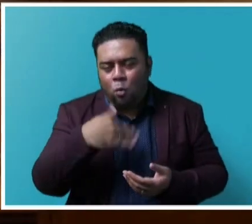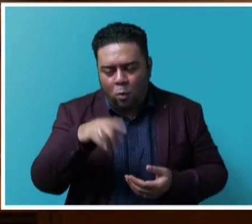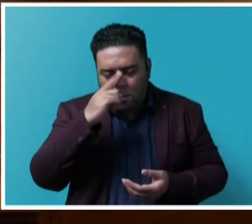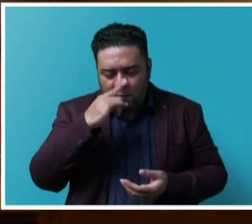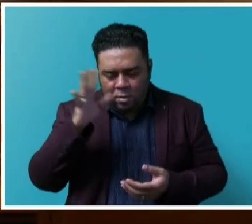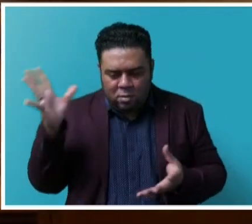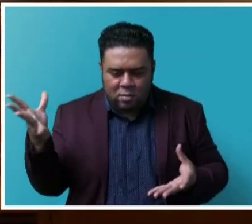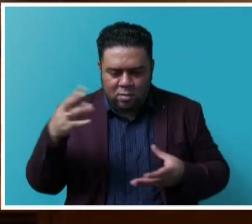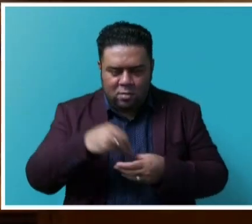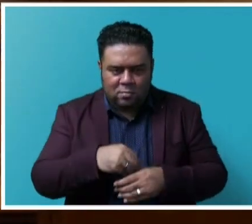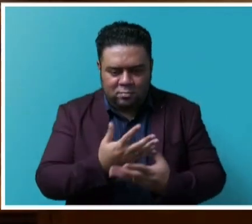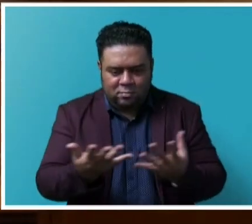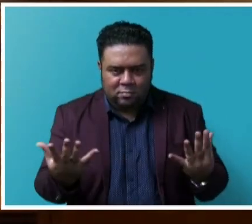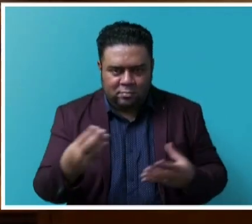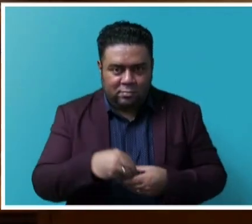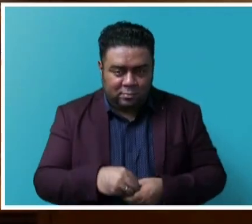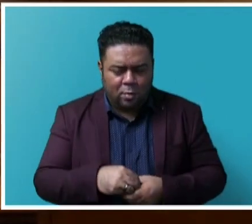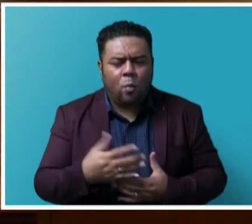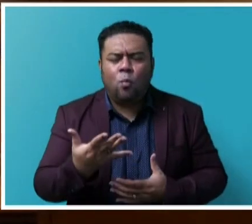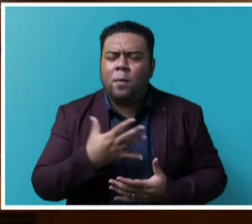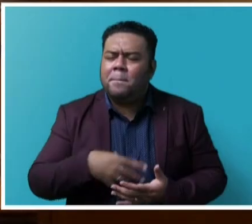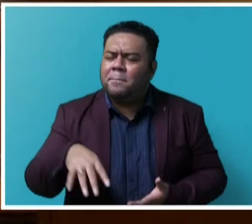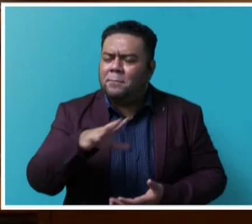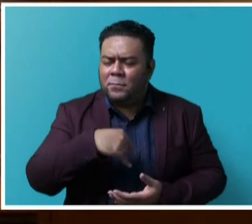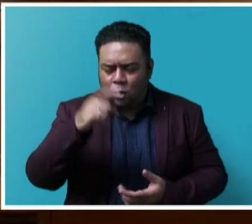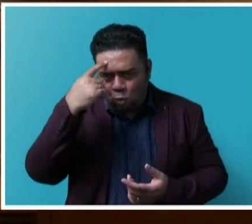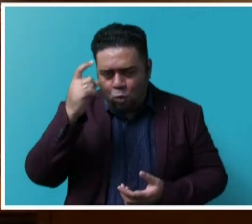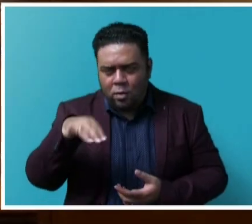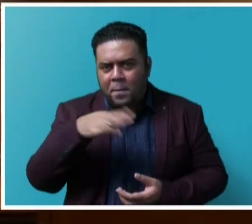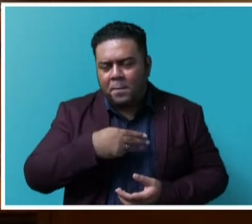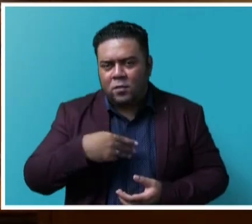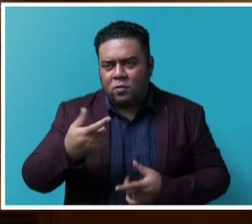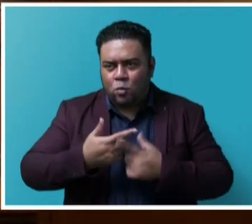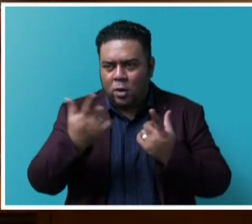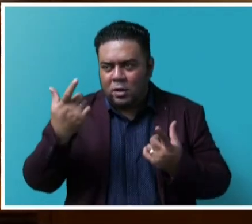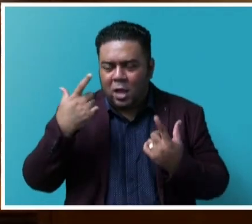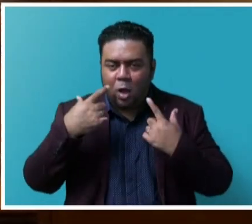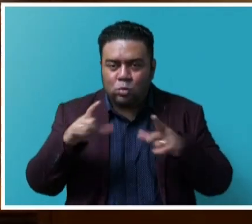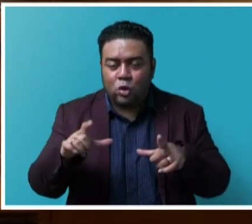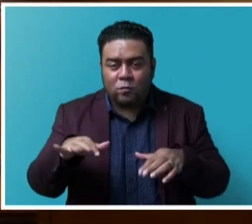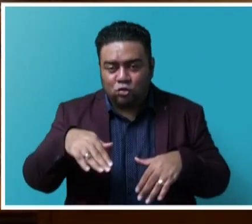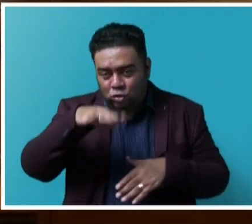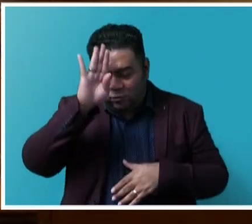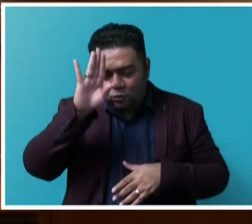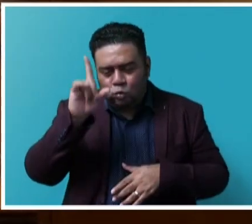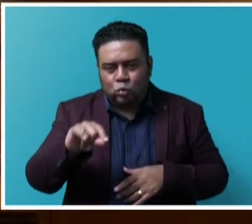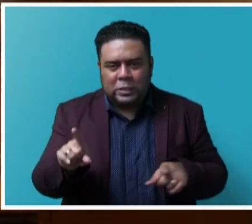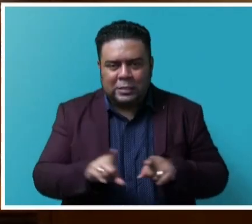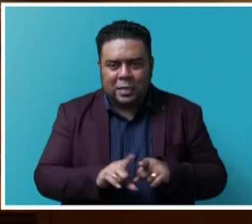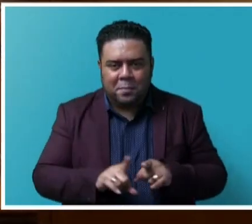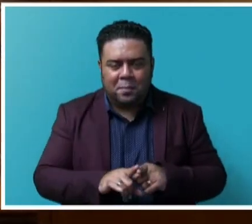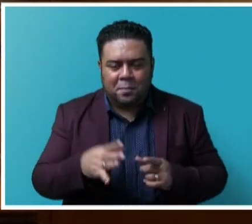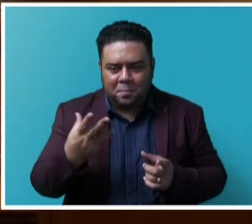citizens. His Excellency has called on members of the Great Council of Chiefs to do the same. I am firmly